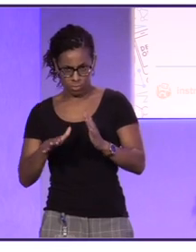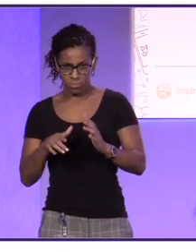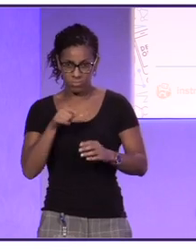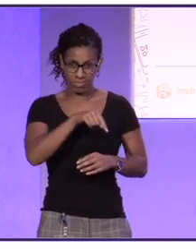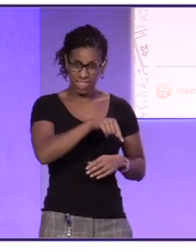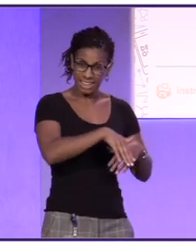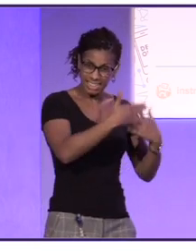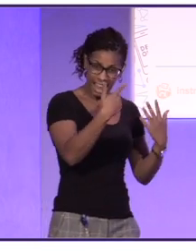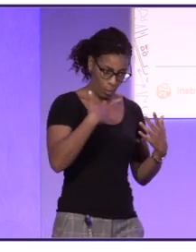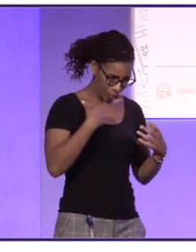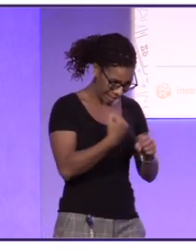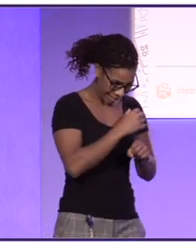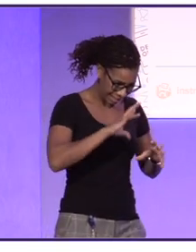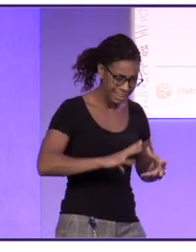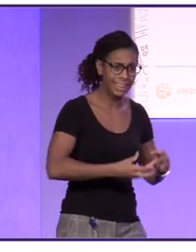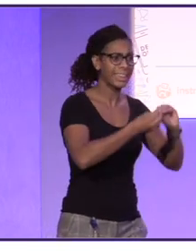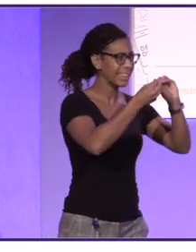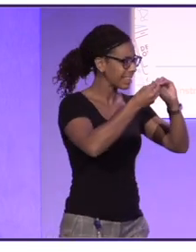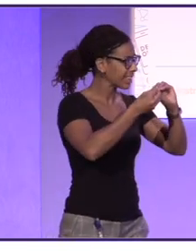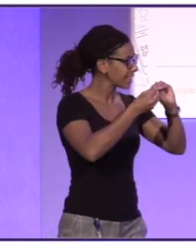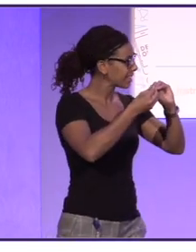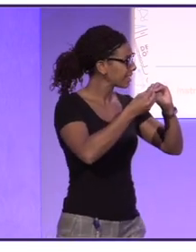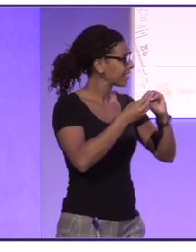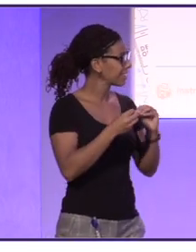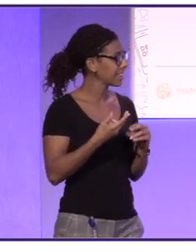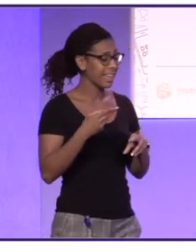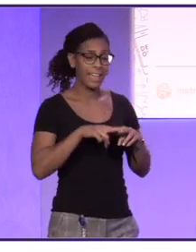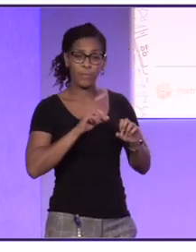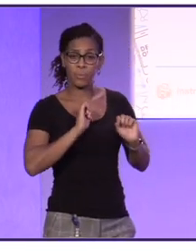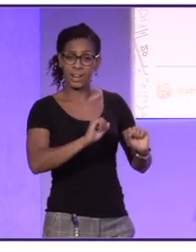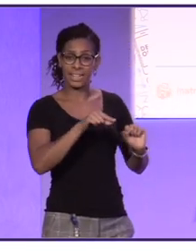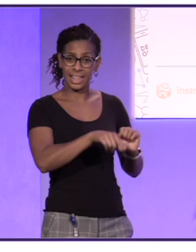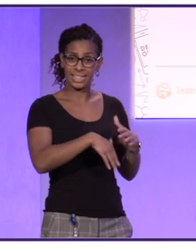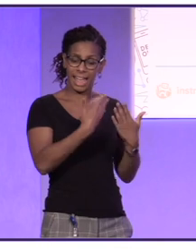to... It's less likely to break.